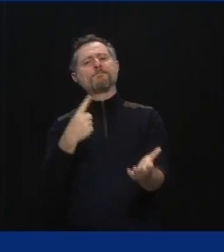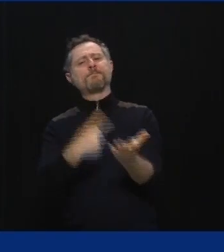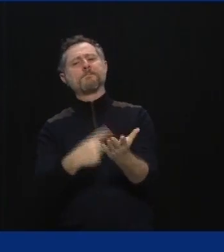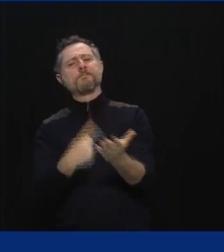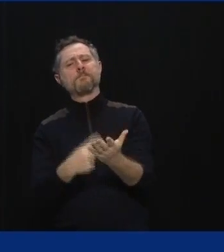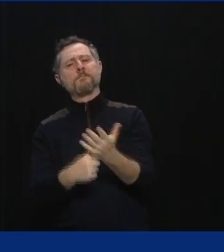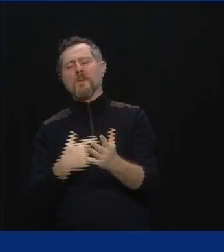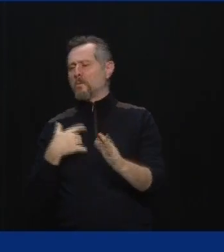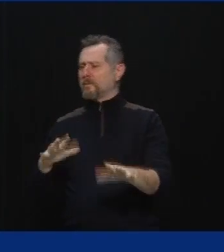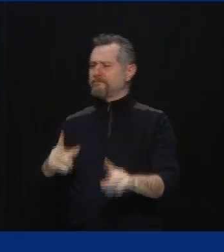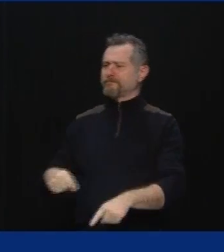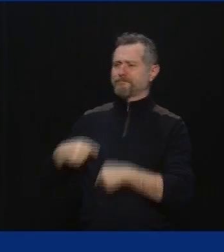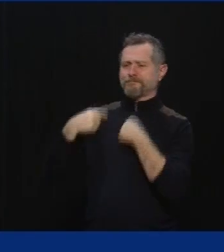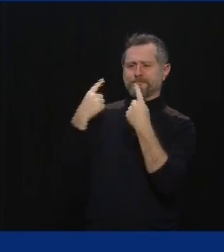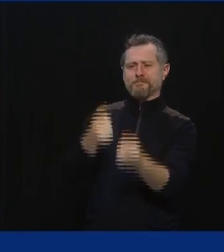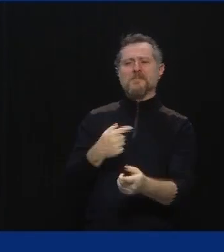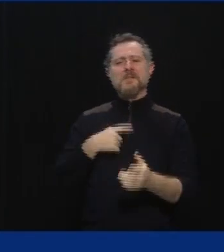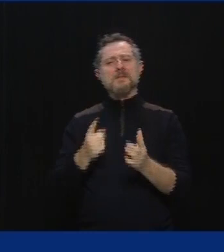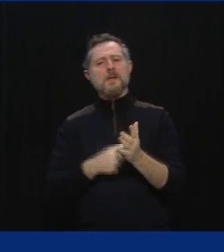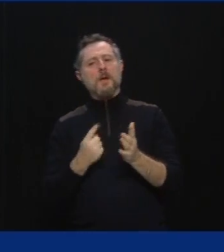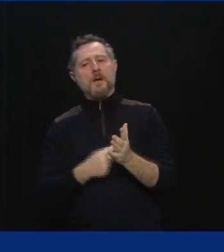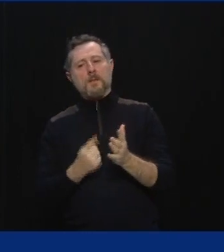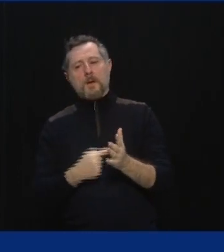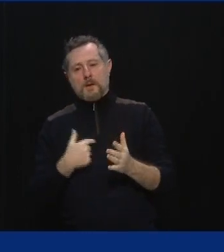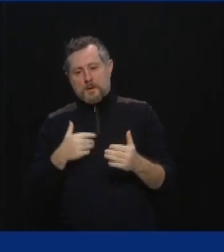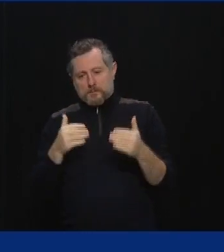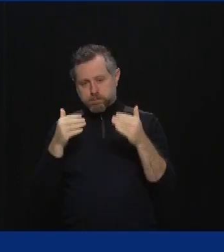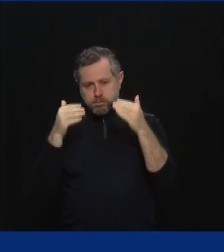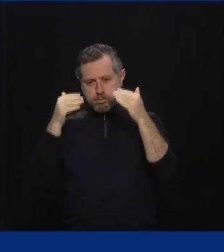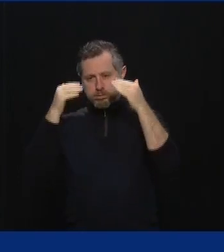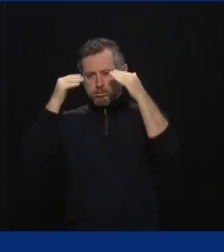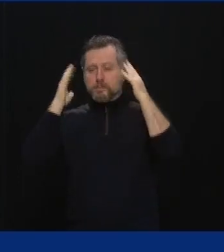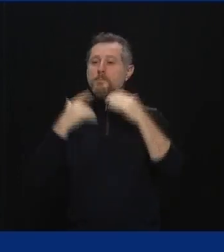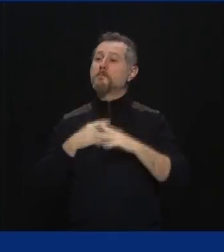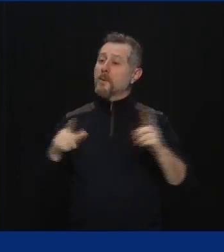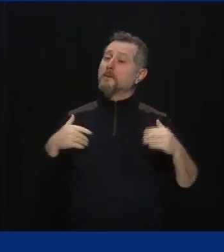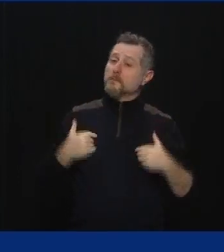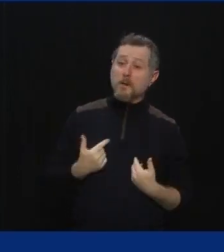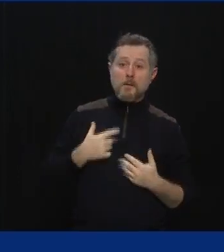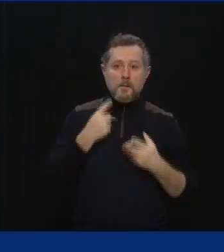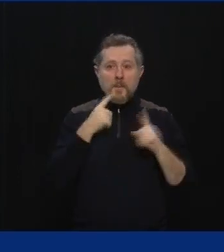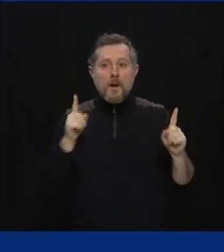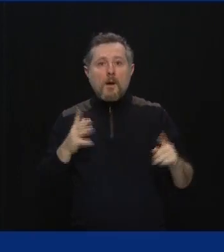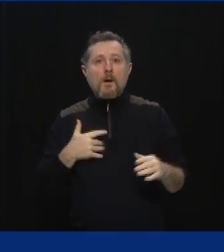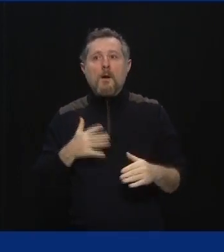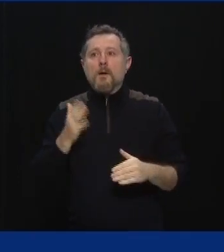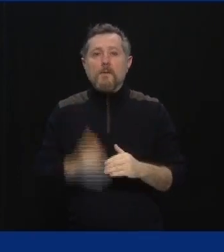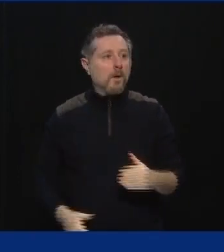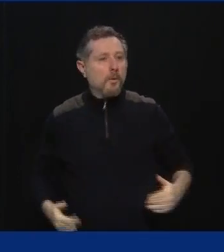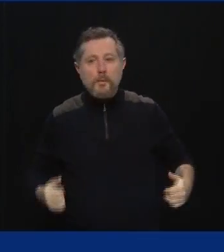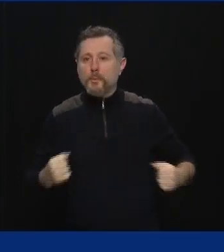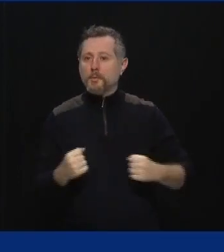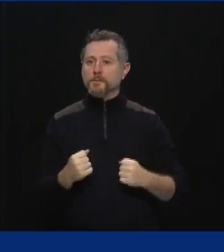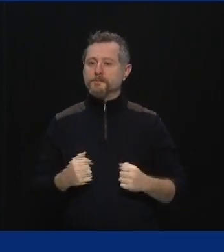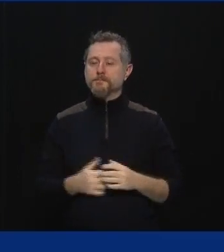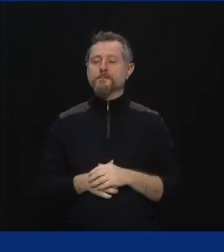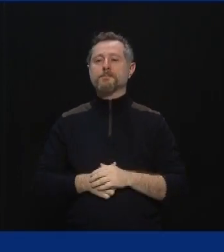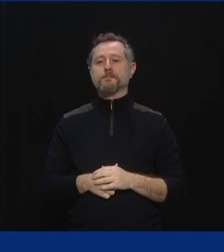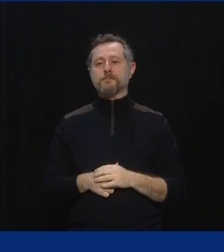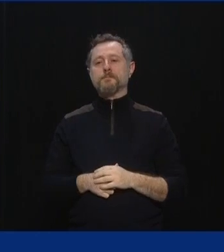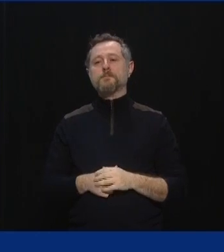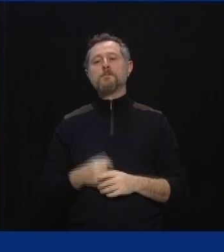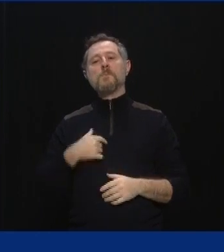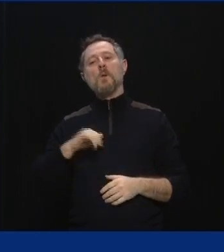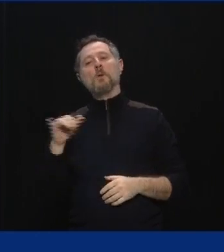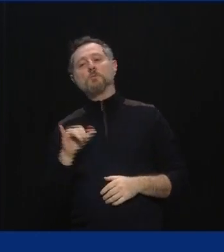times very tedious and tiresome, but they got through it. And of course, finally, I want to thank, well, not finally, but I